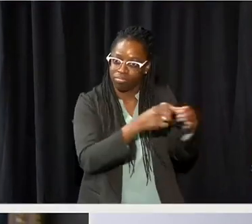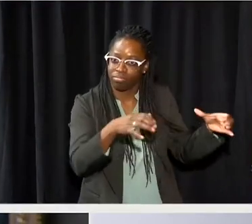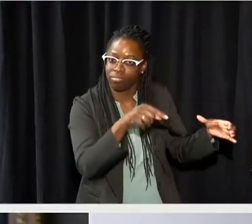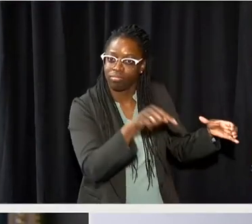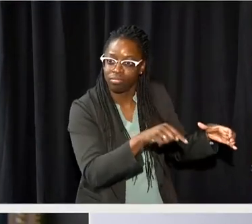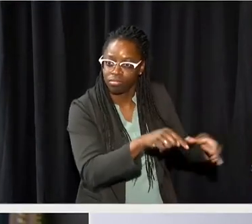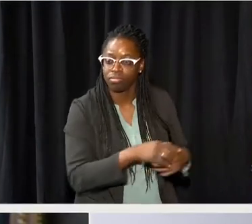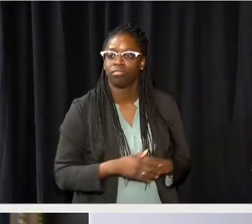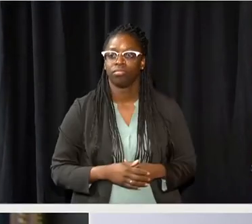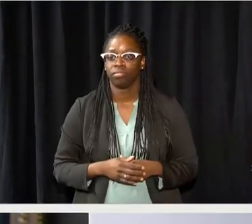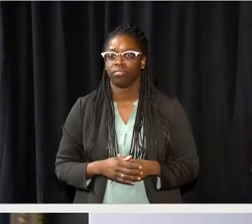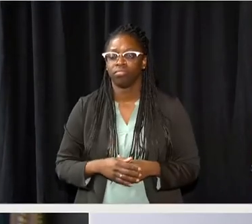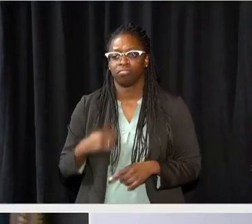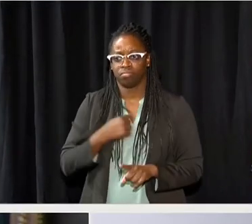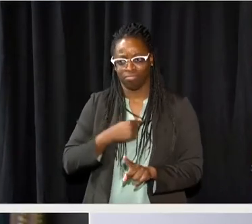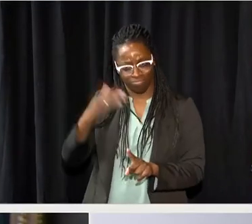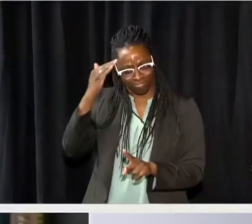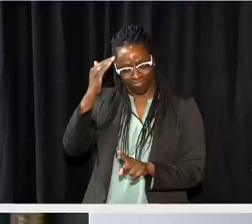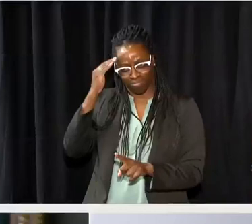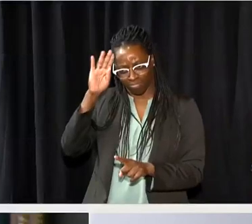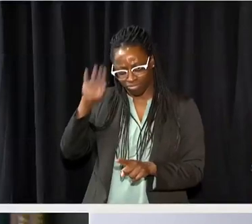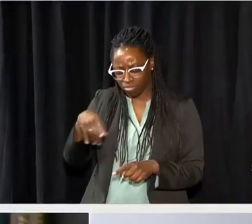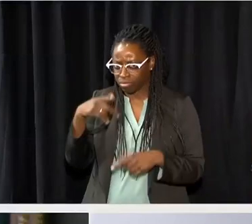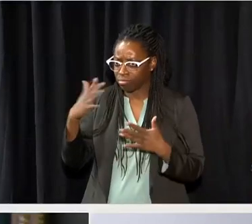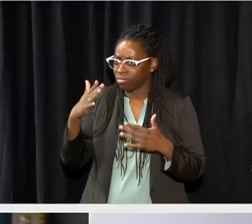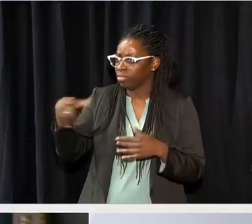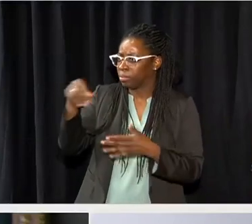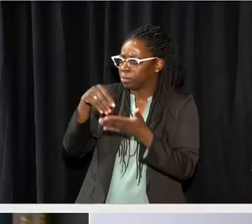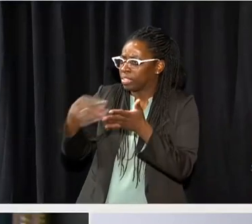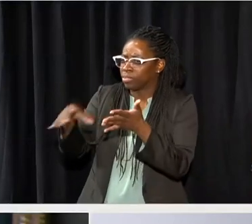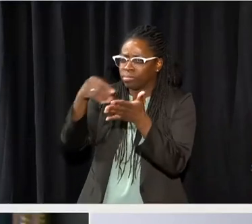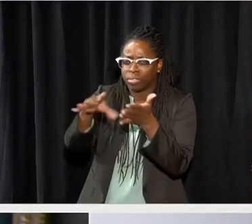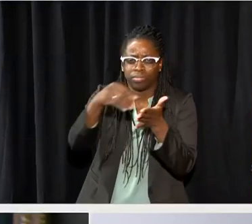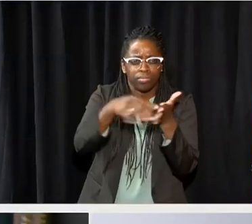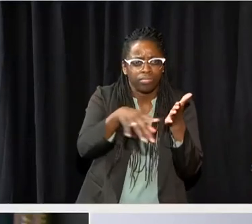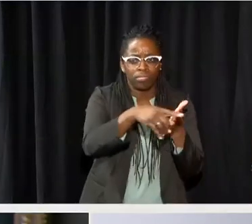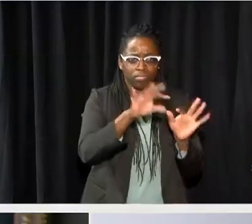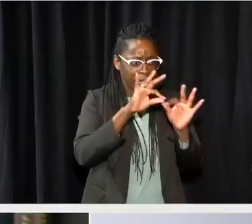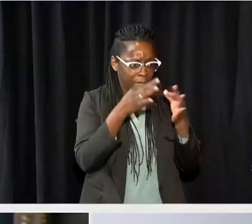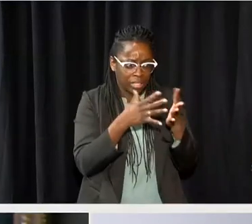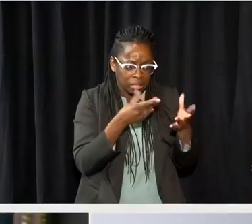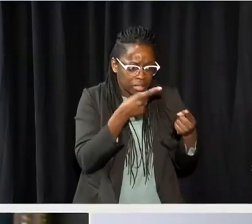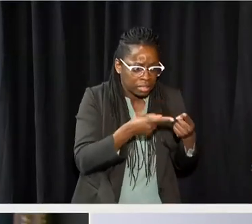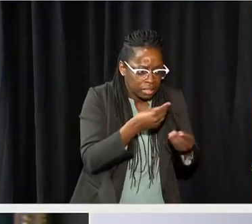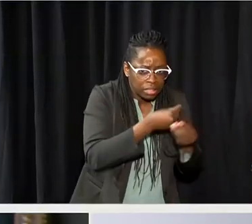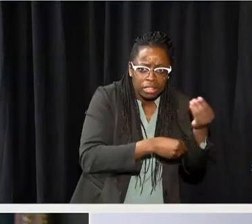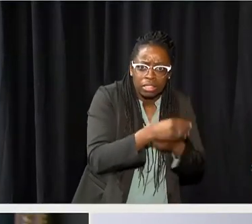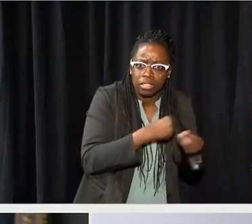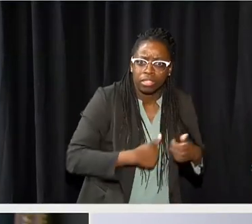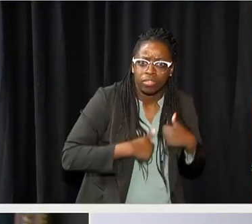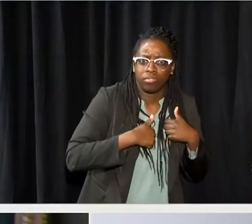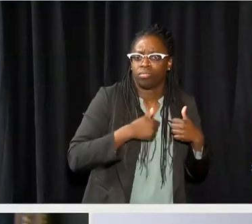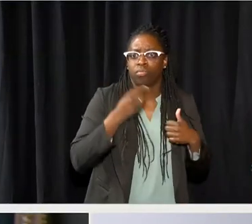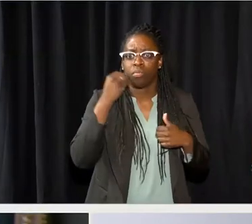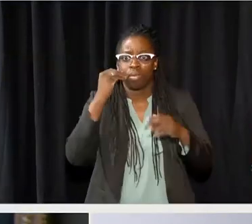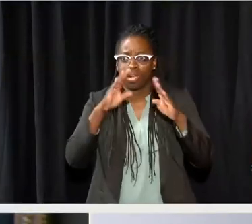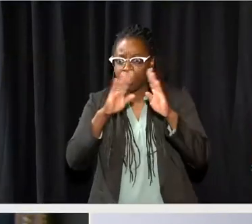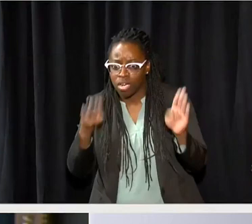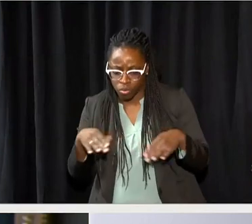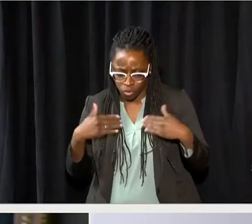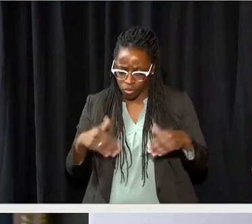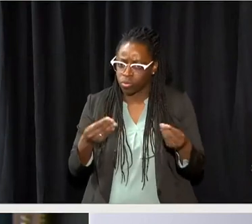But we also know that prices are high, and too many families are having a hard time making ends